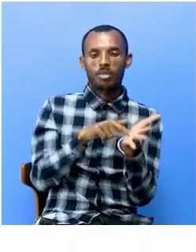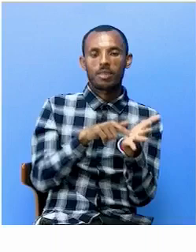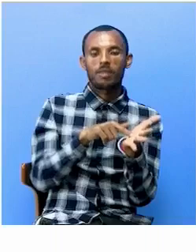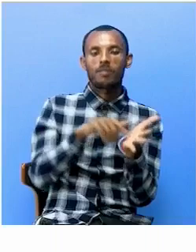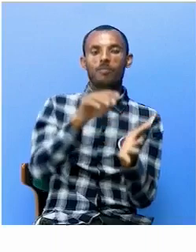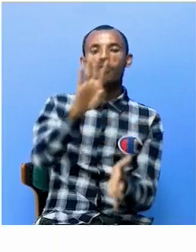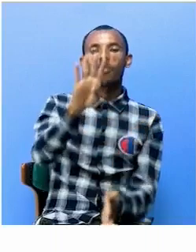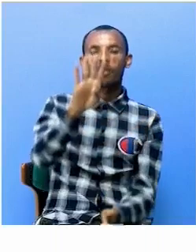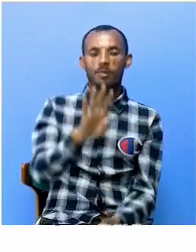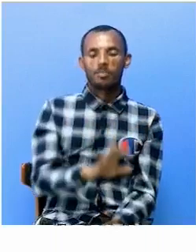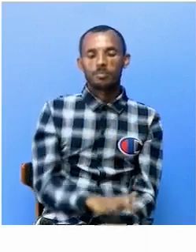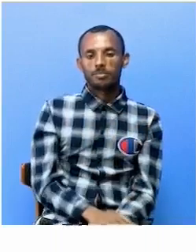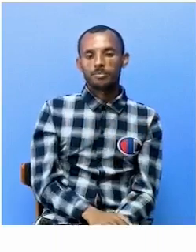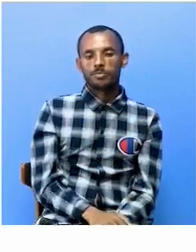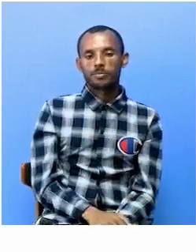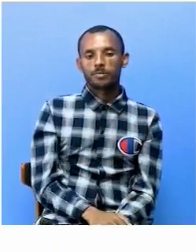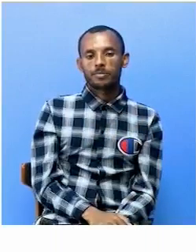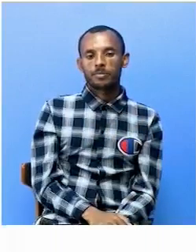8.4,